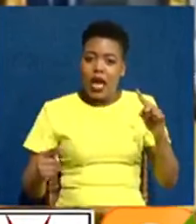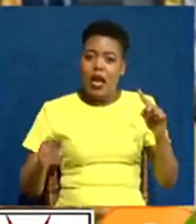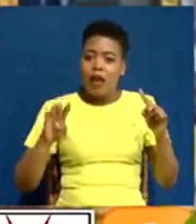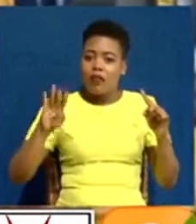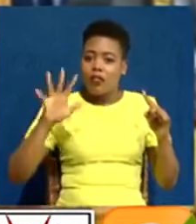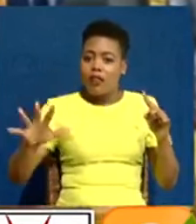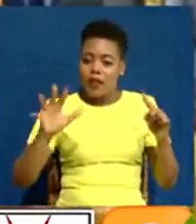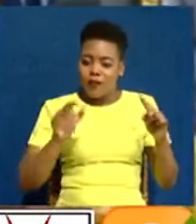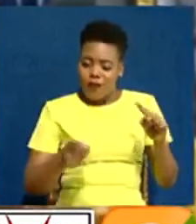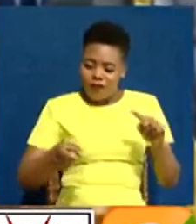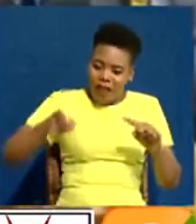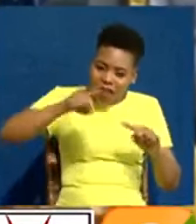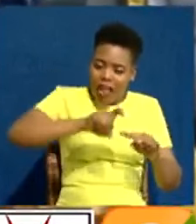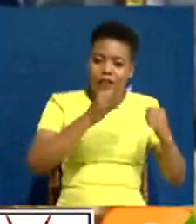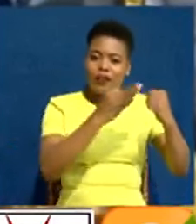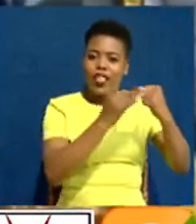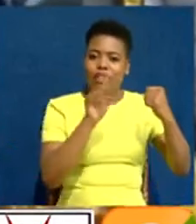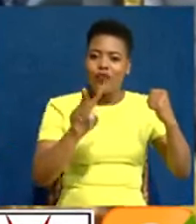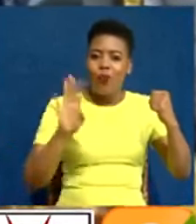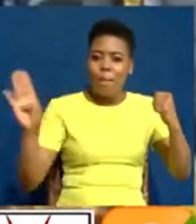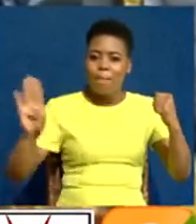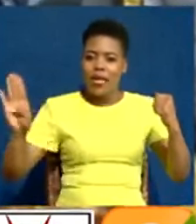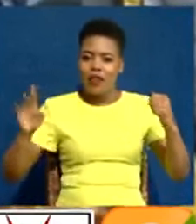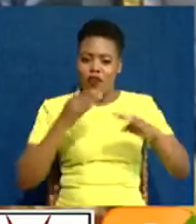to 82 billion shillings every year.